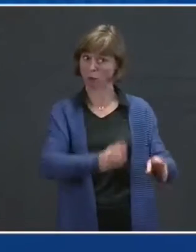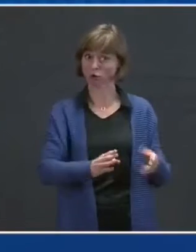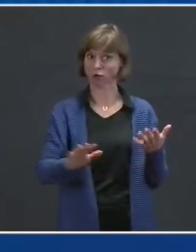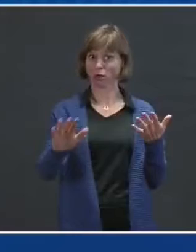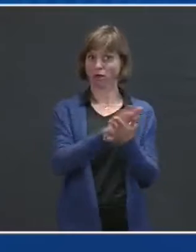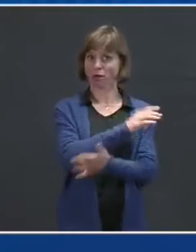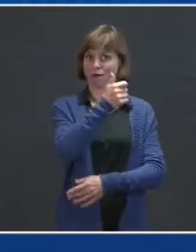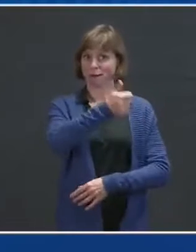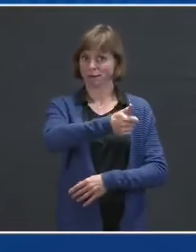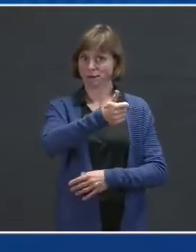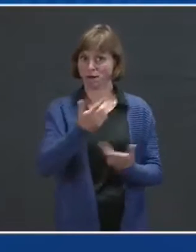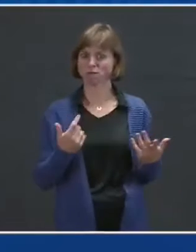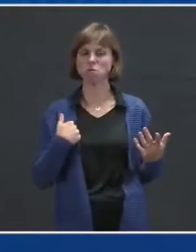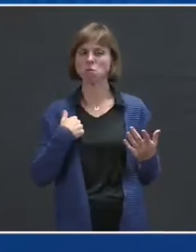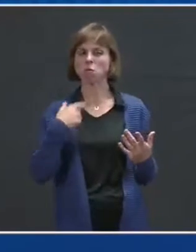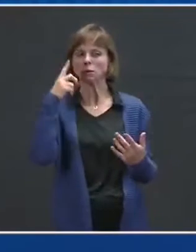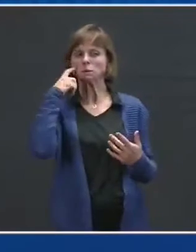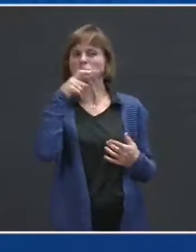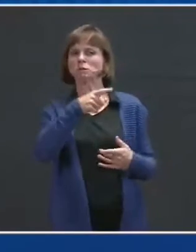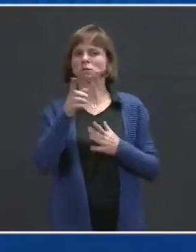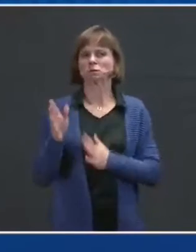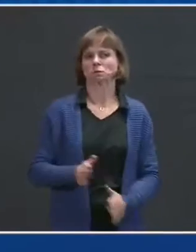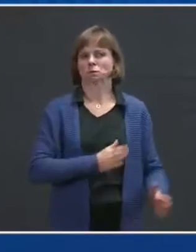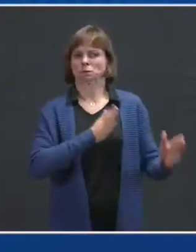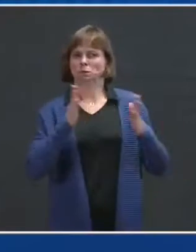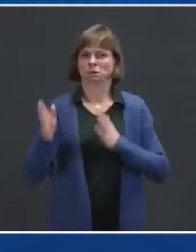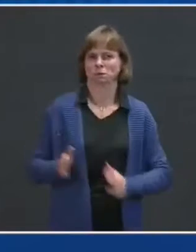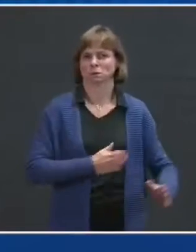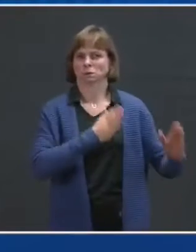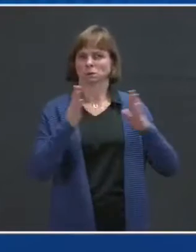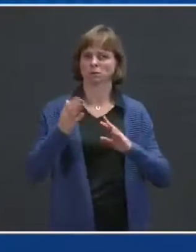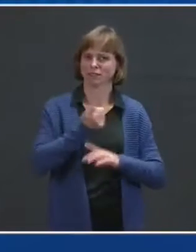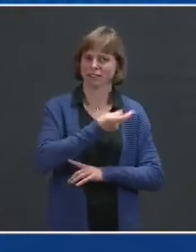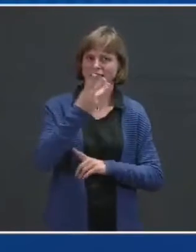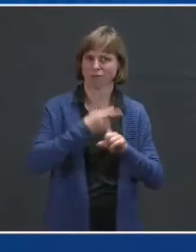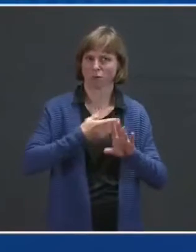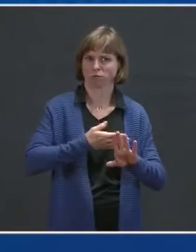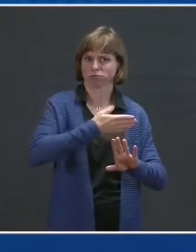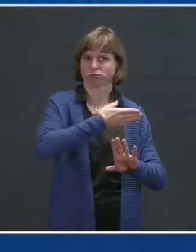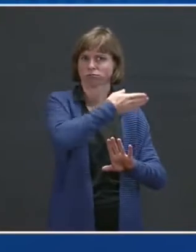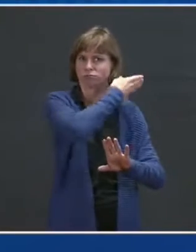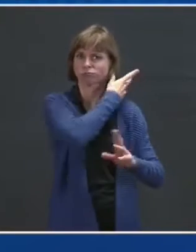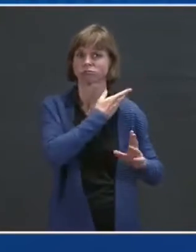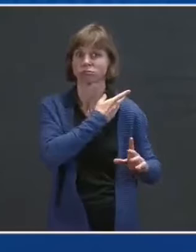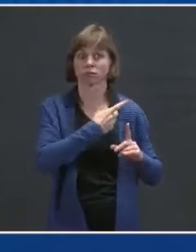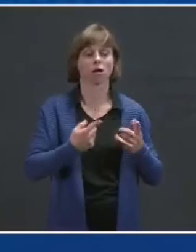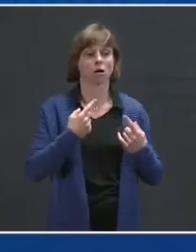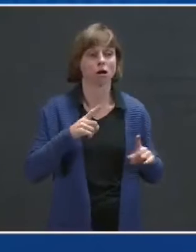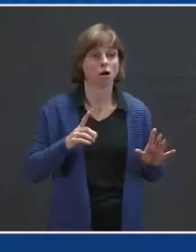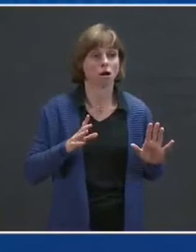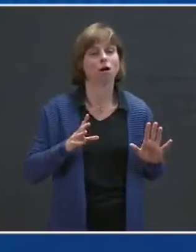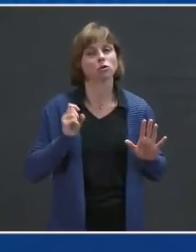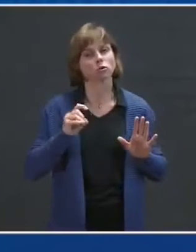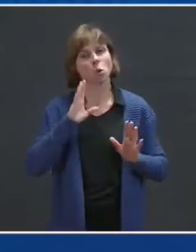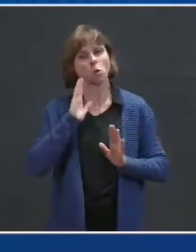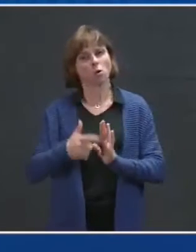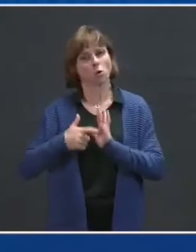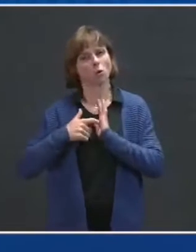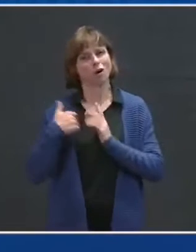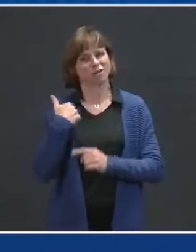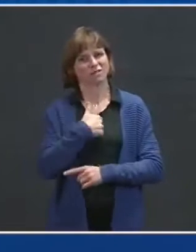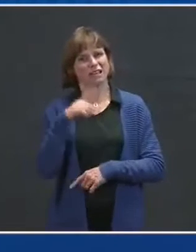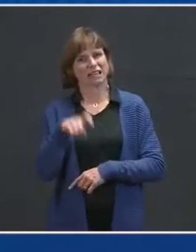plan and execute this compromise. It'll take us some time to uncover this layer by layer.